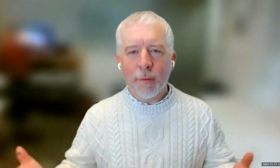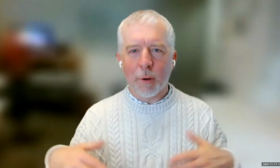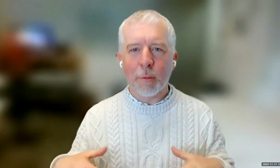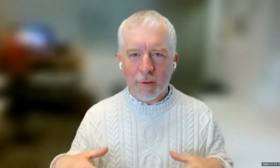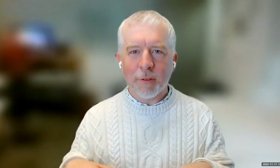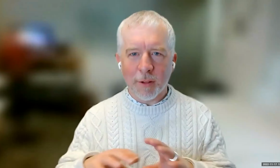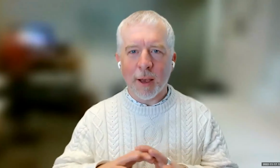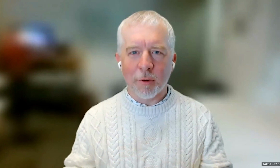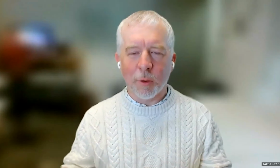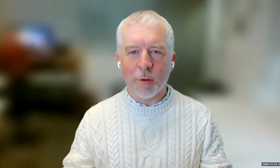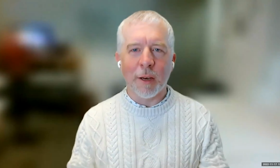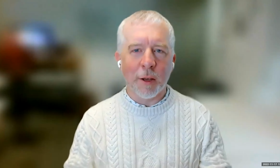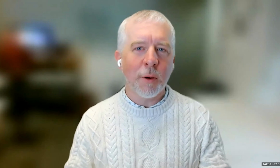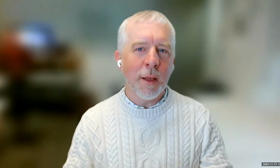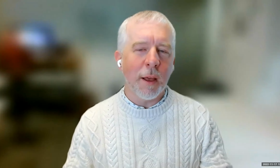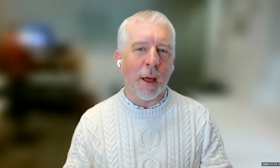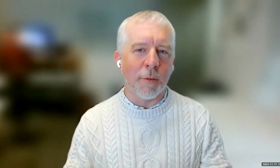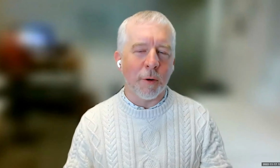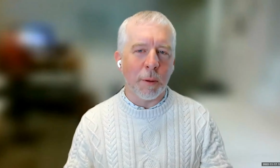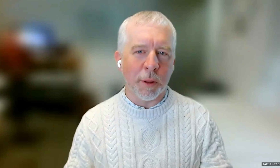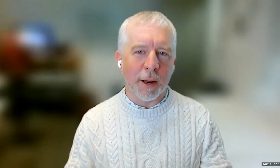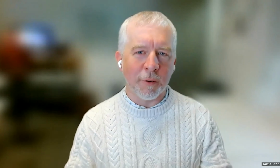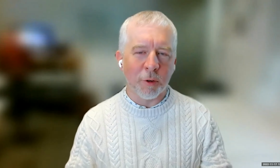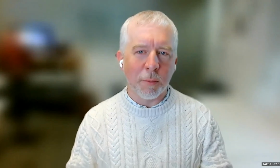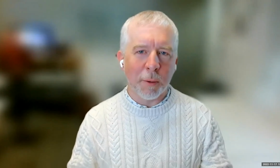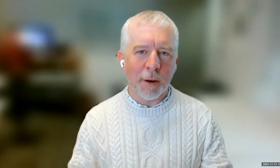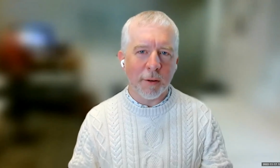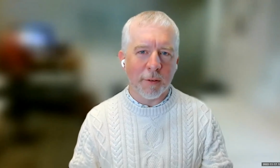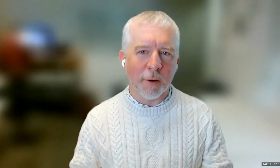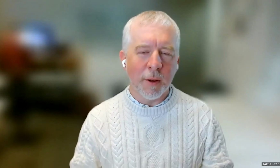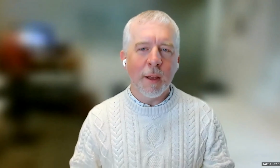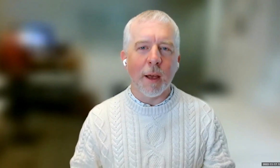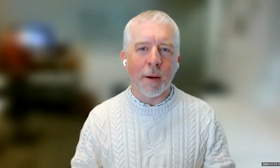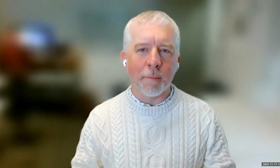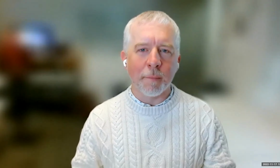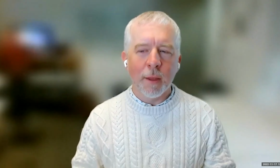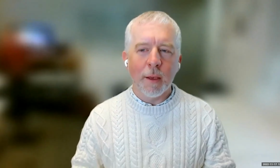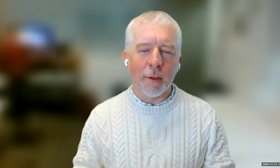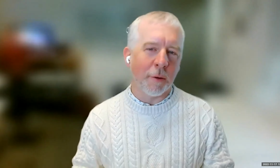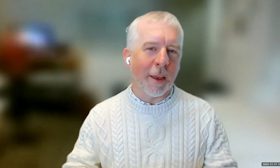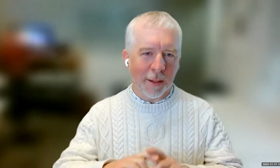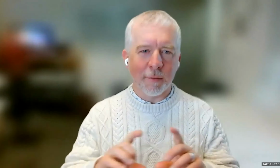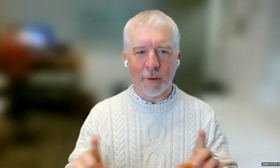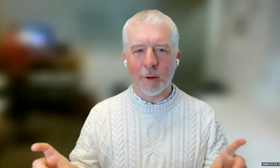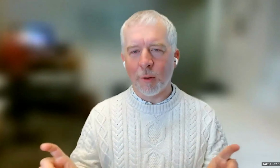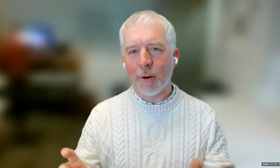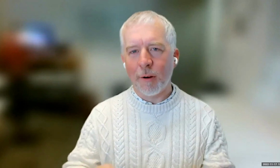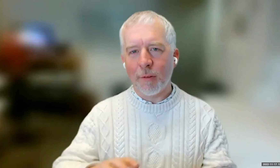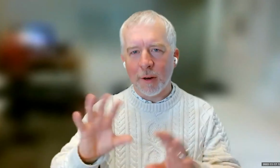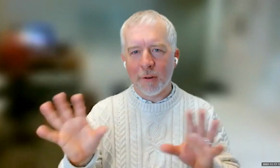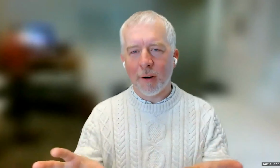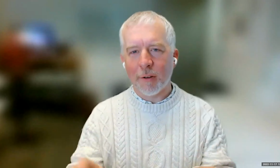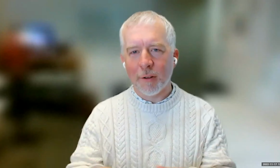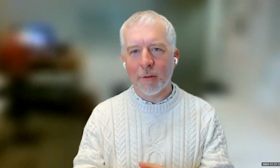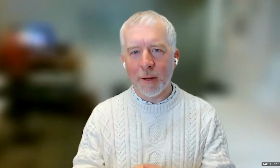including descriptions in the actual video for people that have visual impairment. So as I was saying, if there's lower